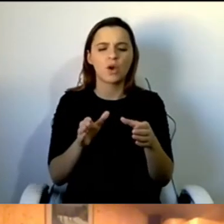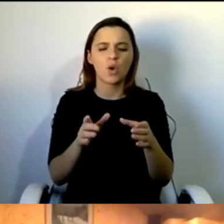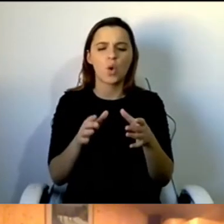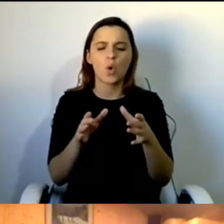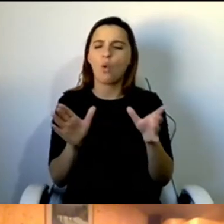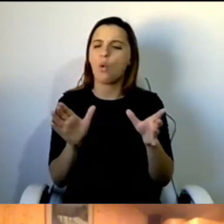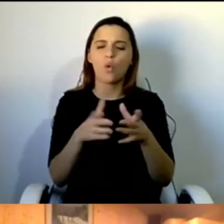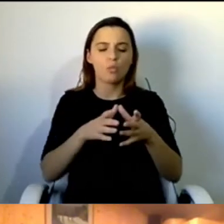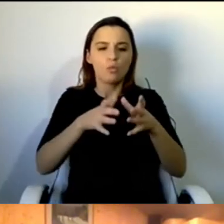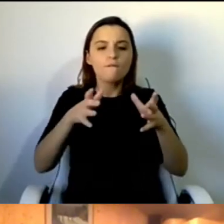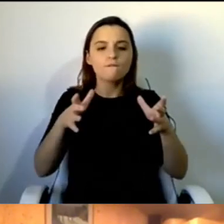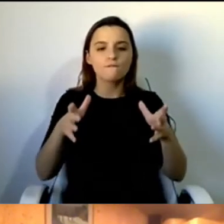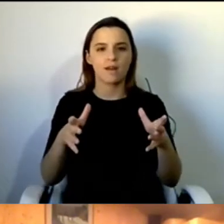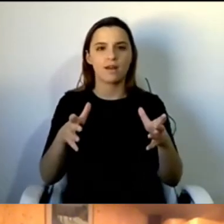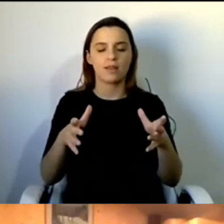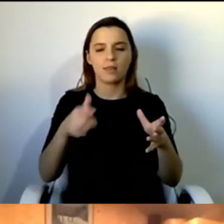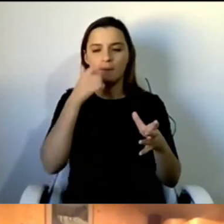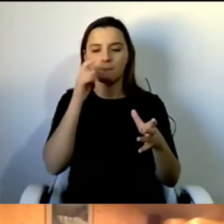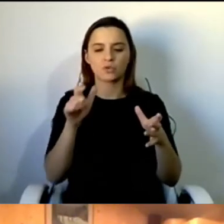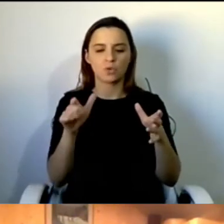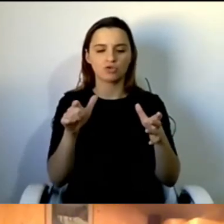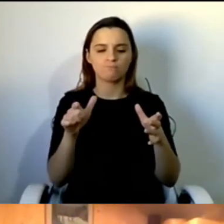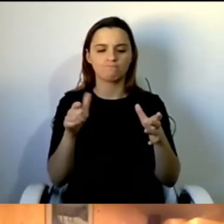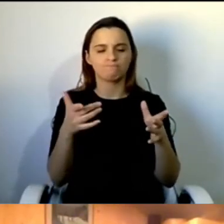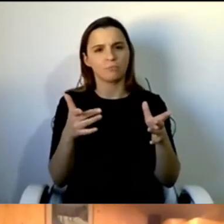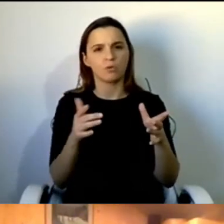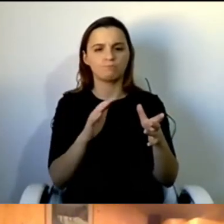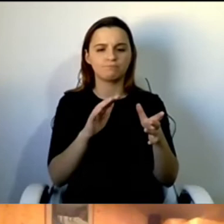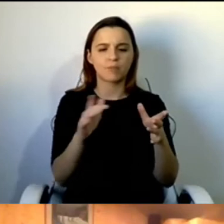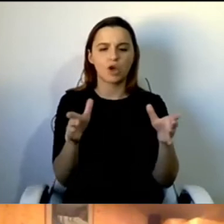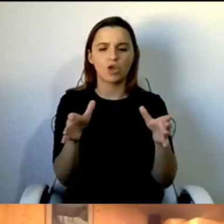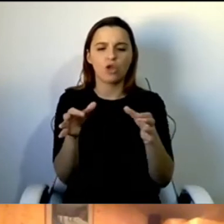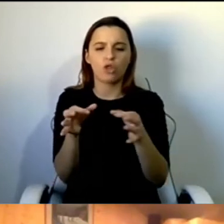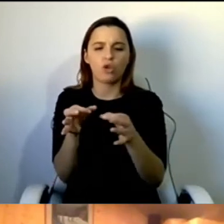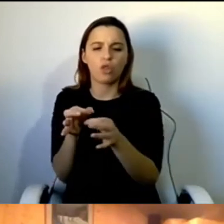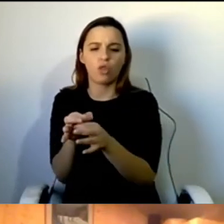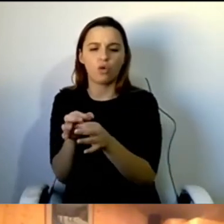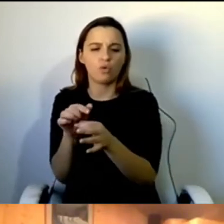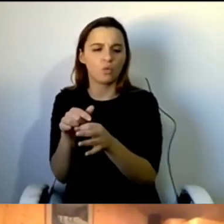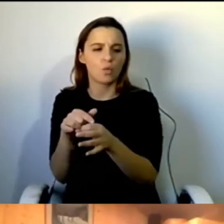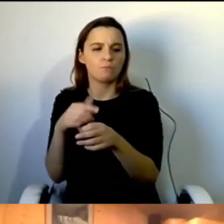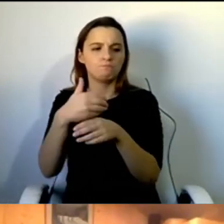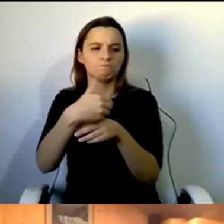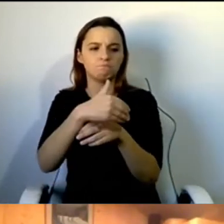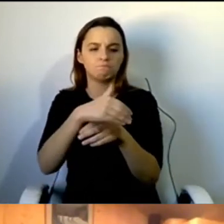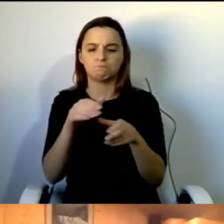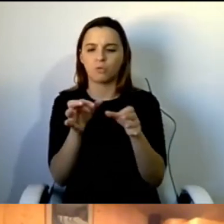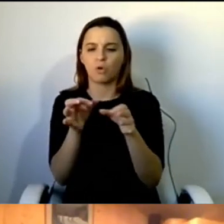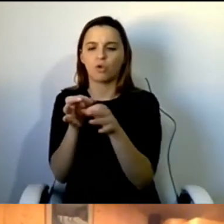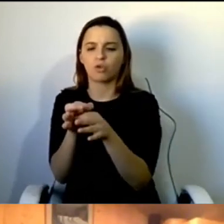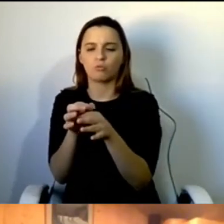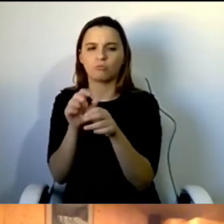and discuss what they needed and how they needed to have it. And they talked about the way personal assistance should